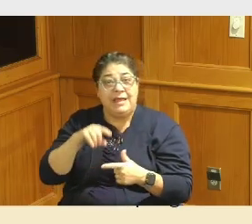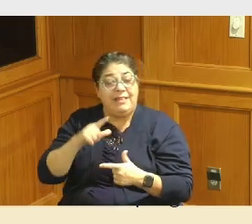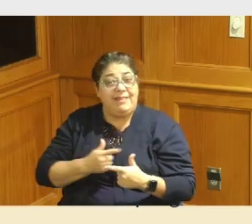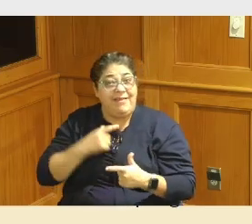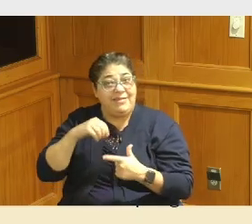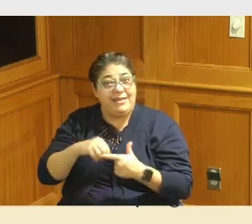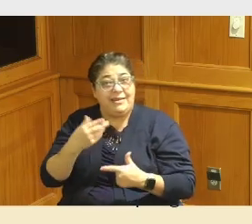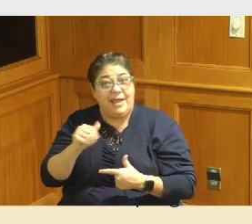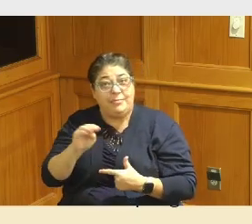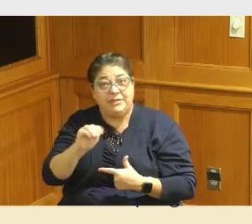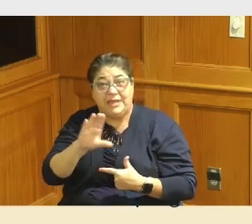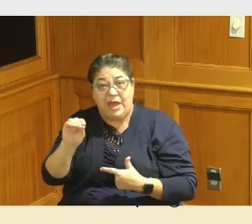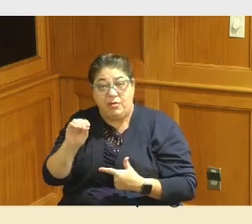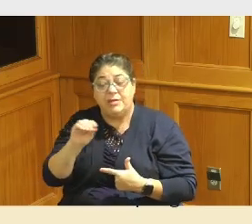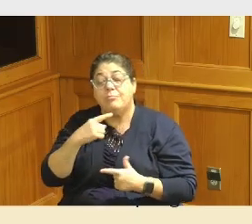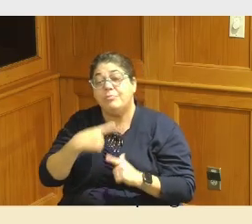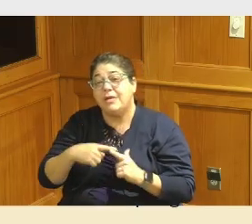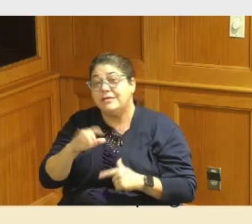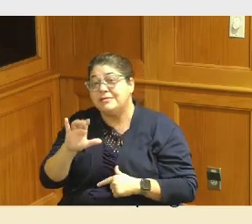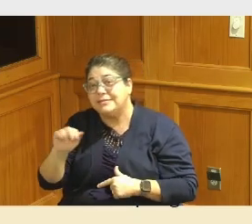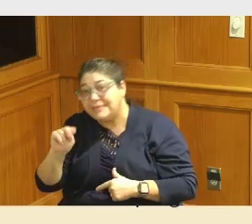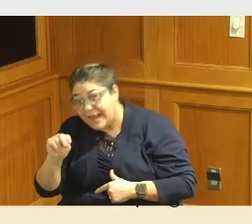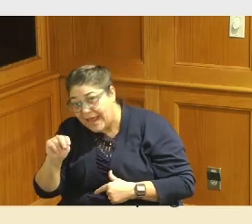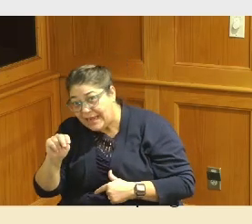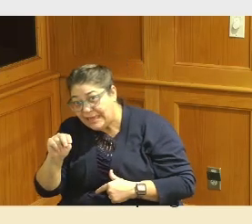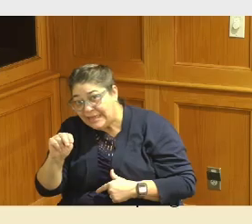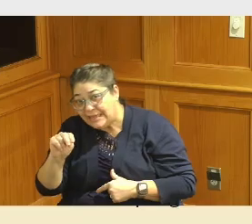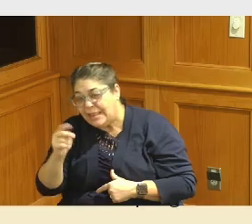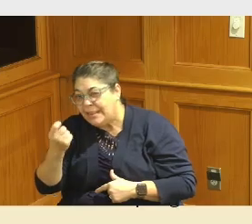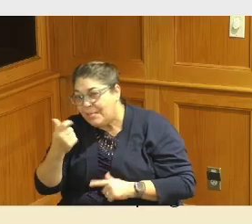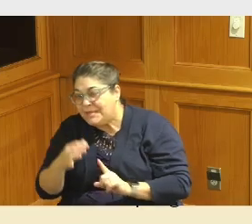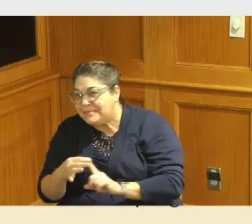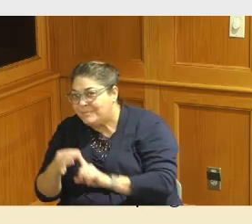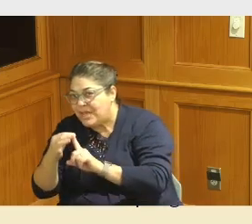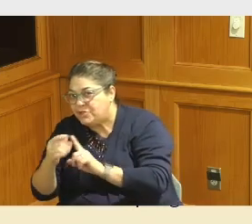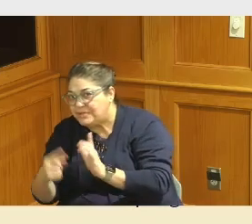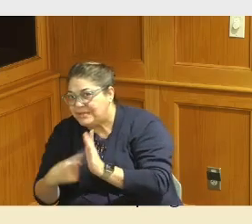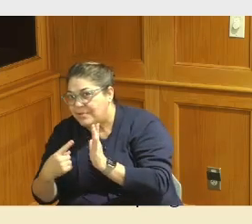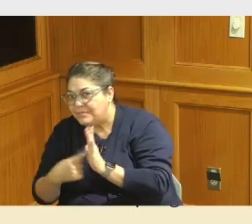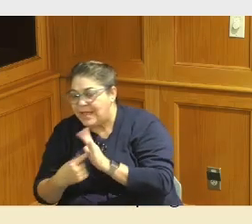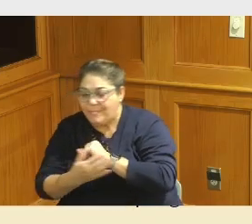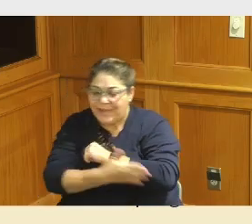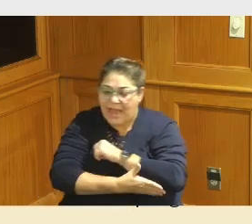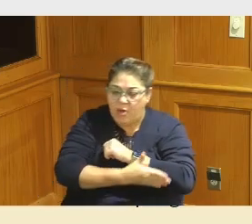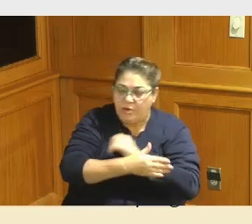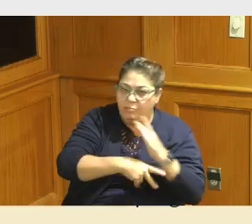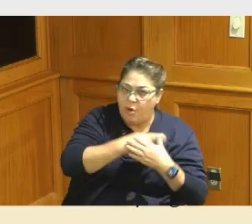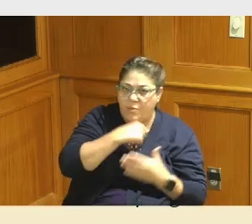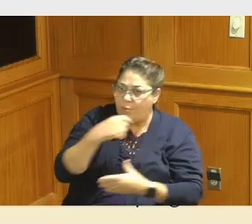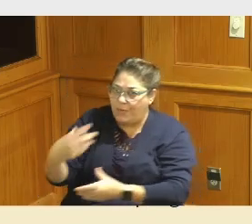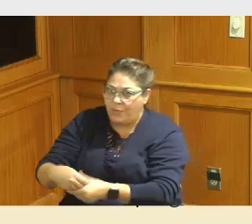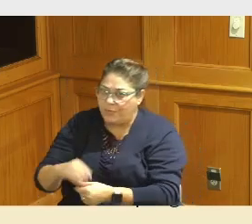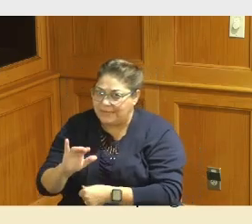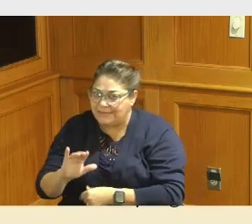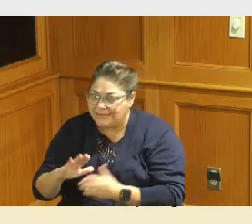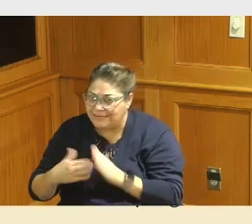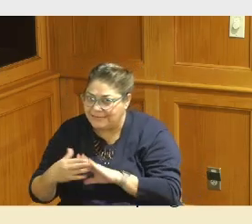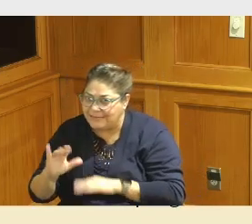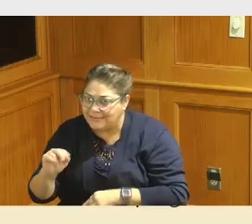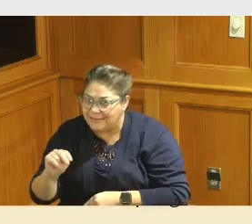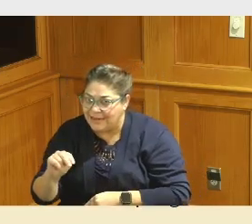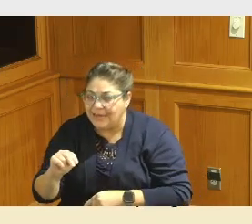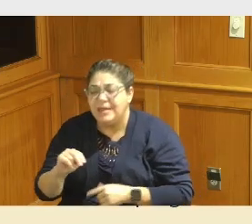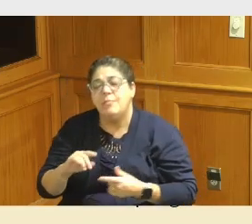and also the city of Cincinnati homeowners were eligible, which is a little unique sometimes with our county programs, and homeowners that were at or